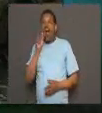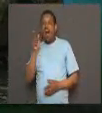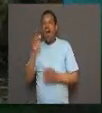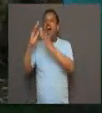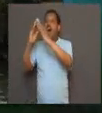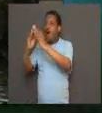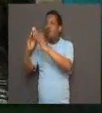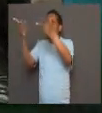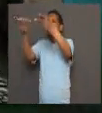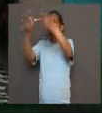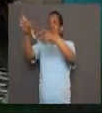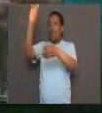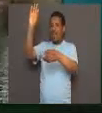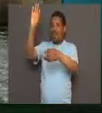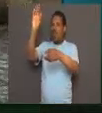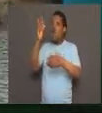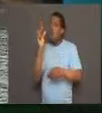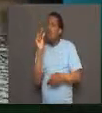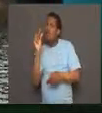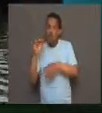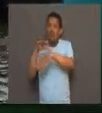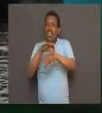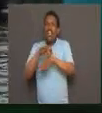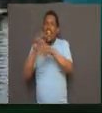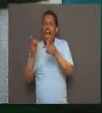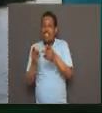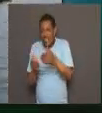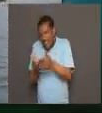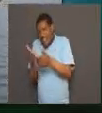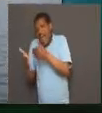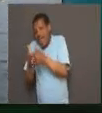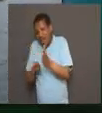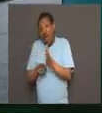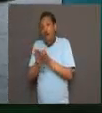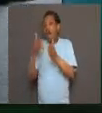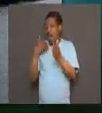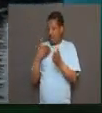is situated on a piece of land near a river.